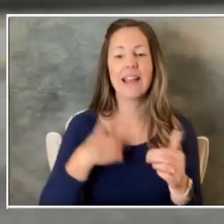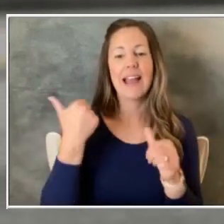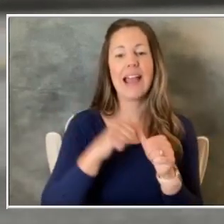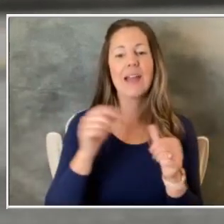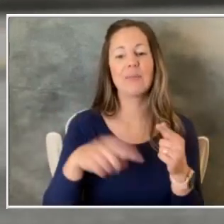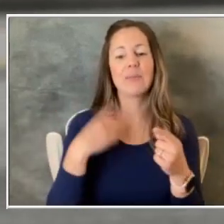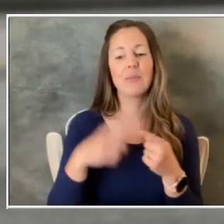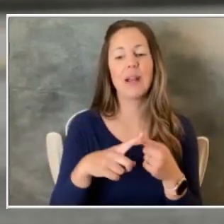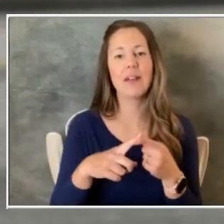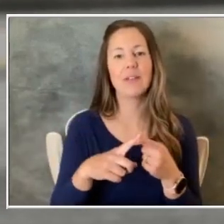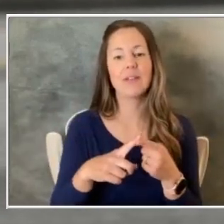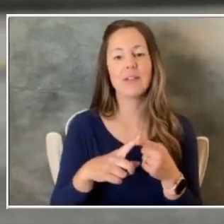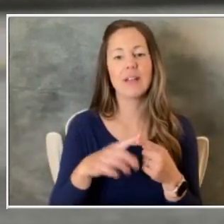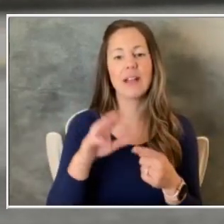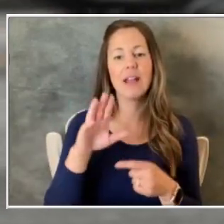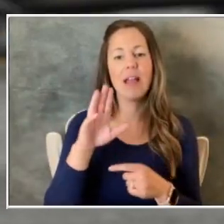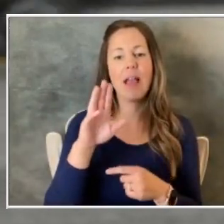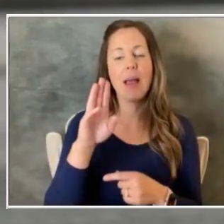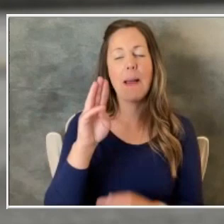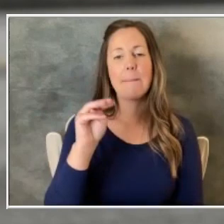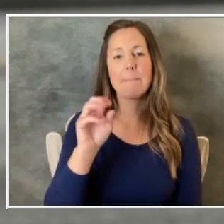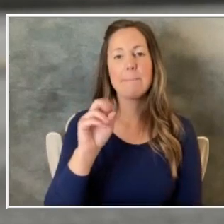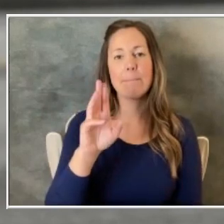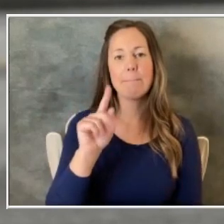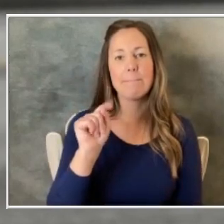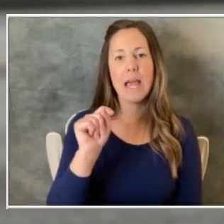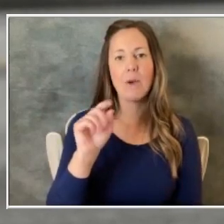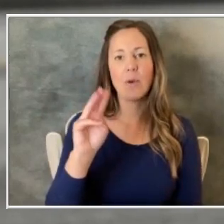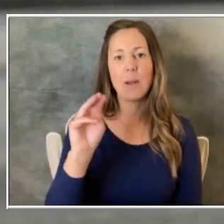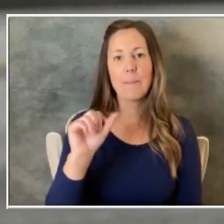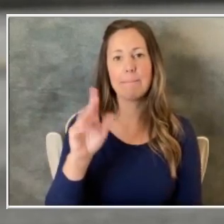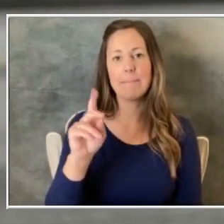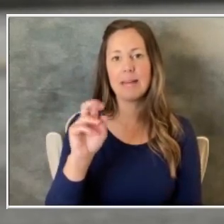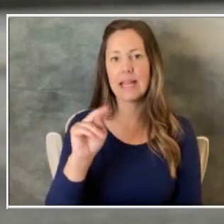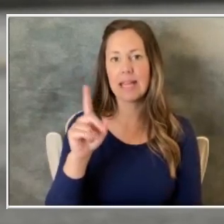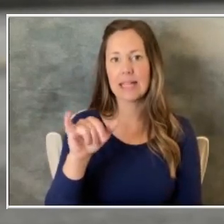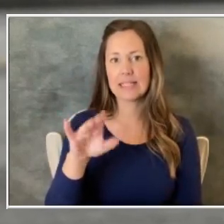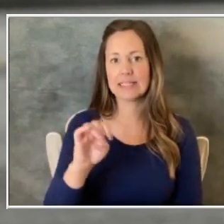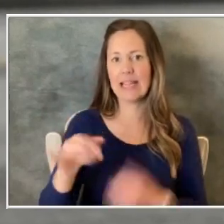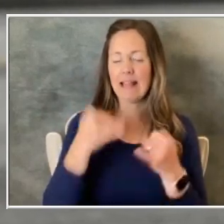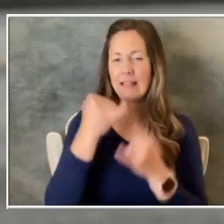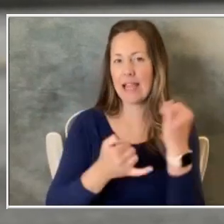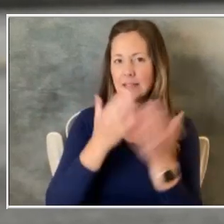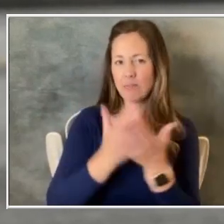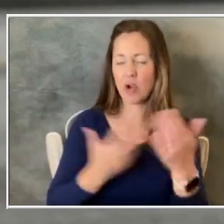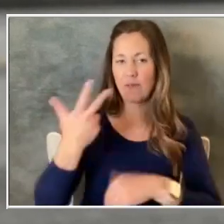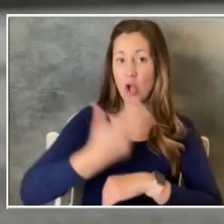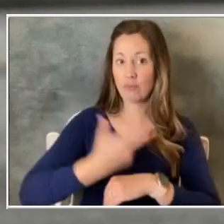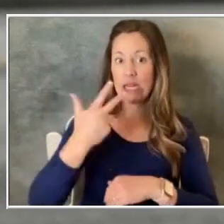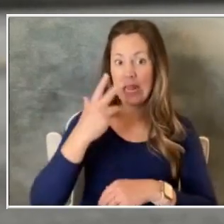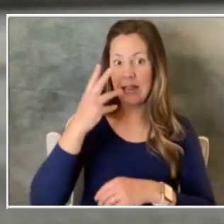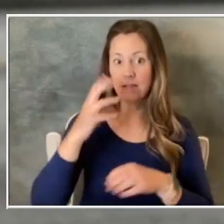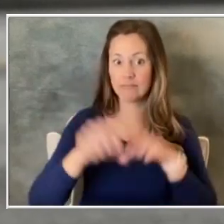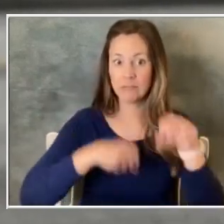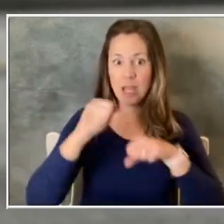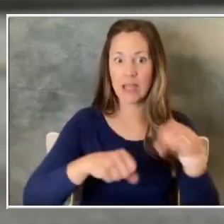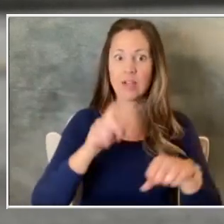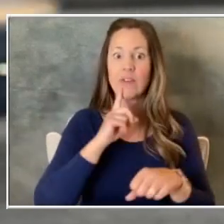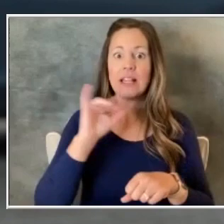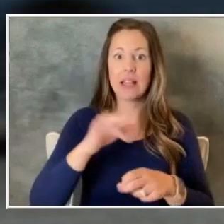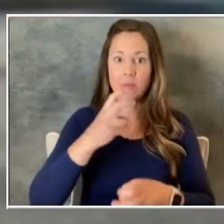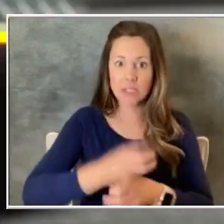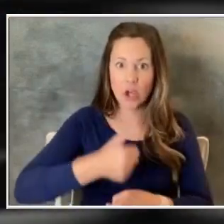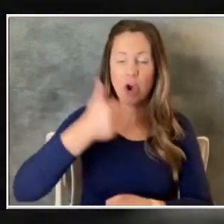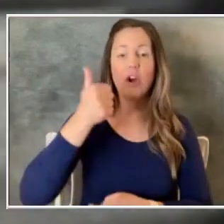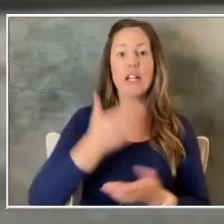climbing Mount Mackenzie, it's kind of the last day of our 3-day journey, and it was the hardest thing I've ever done in my